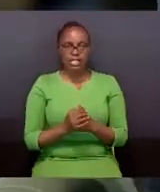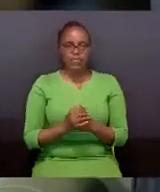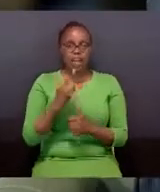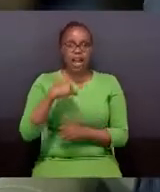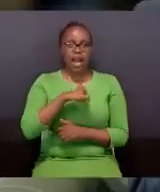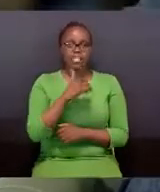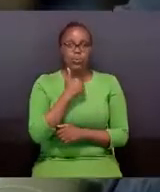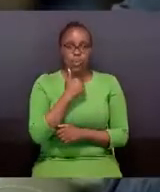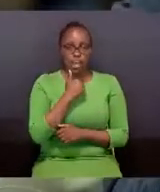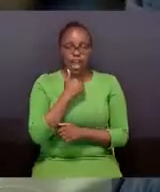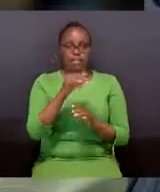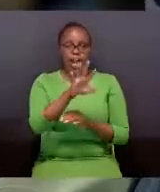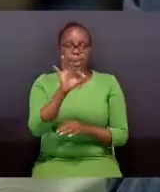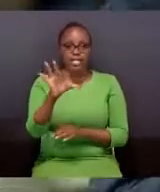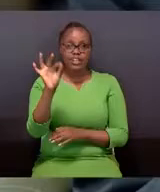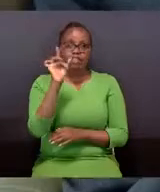we have identified